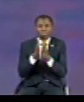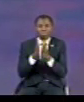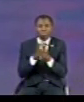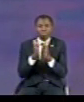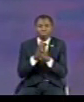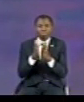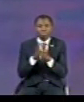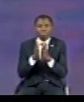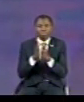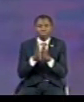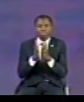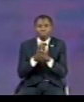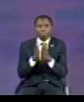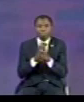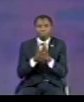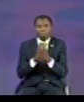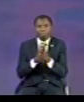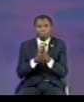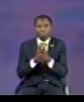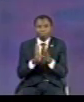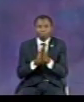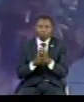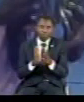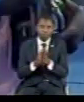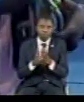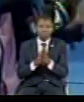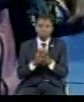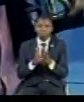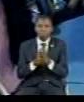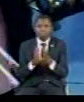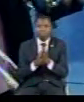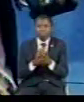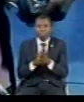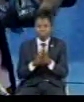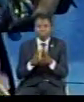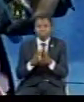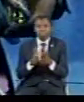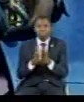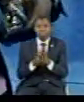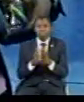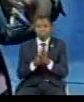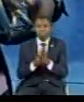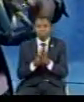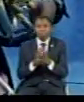is great. Recovery. The next testimony.